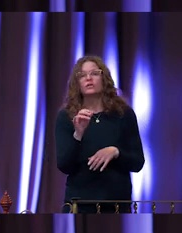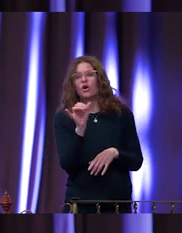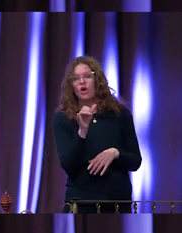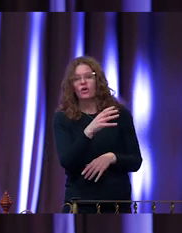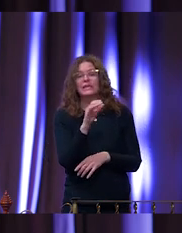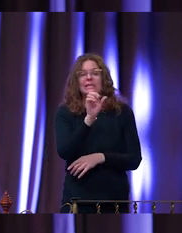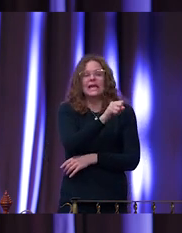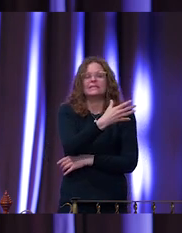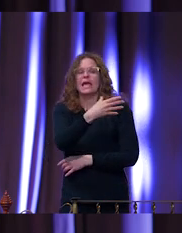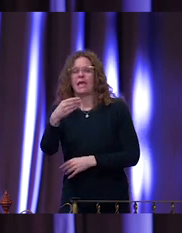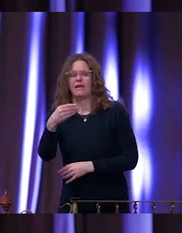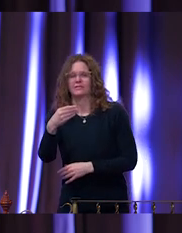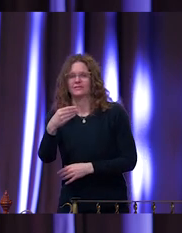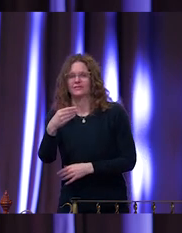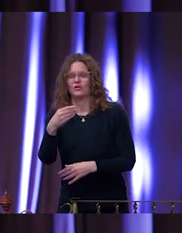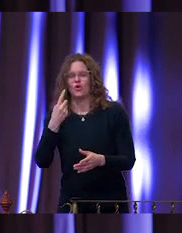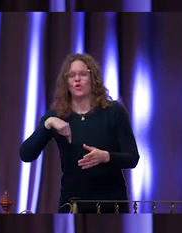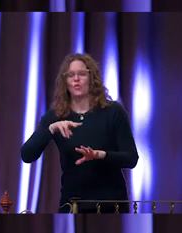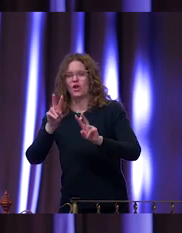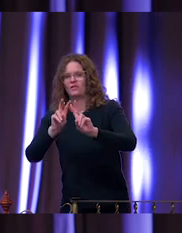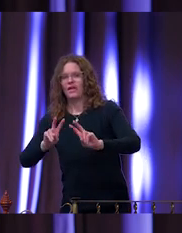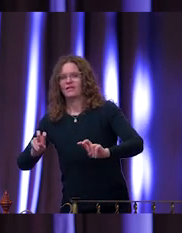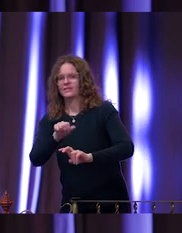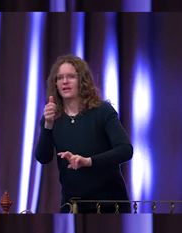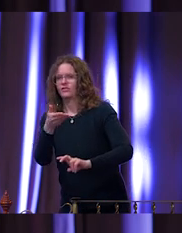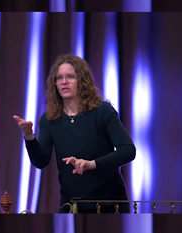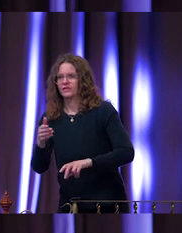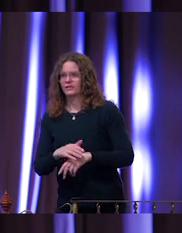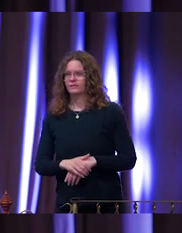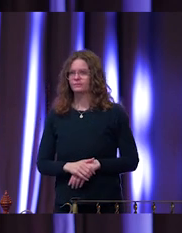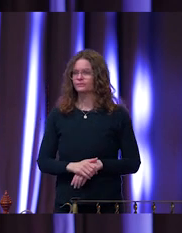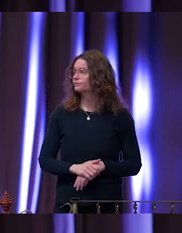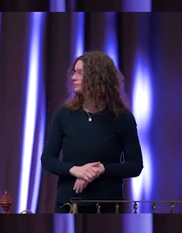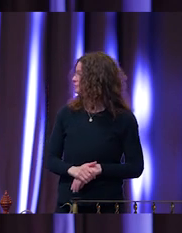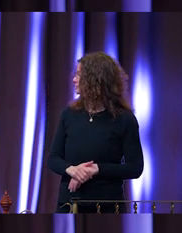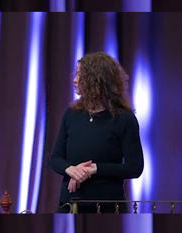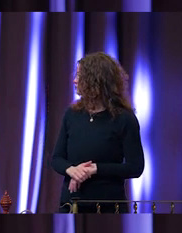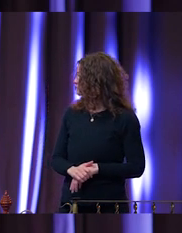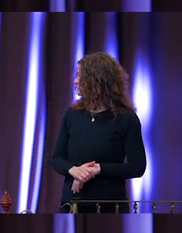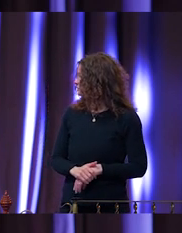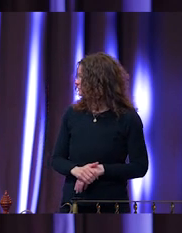that. Thank you, Richard. Erin and Ellen, do you have anything to add?